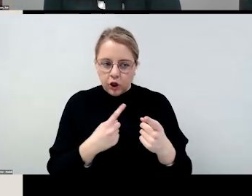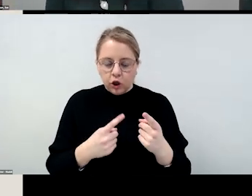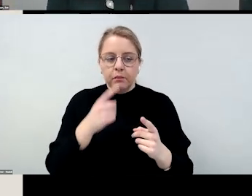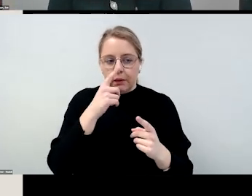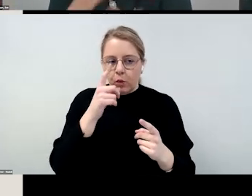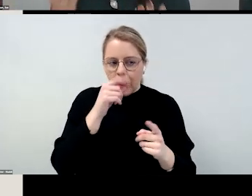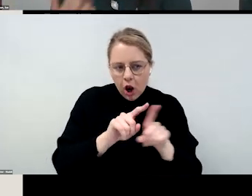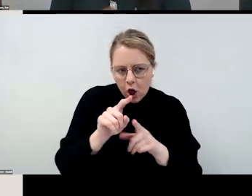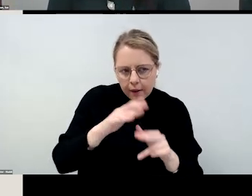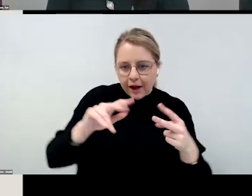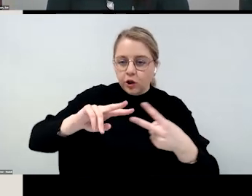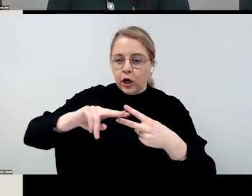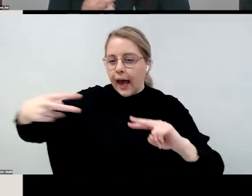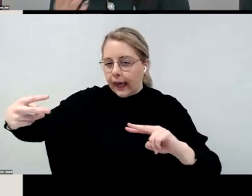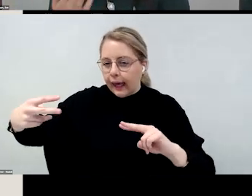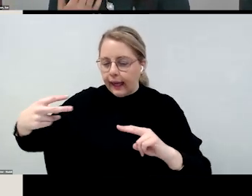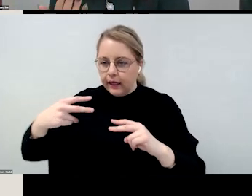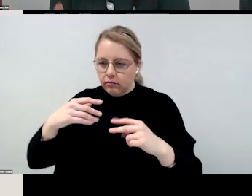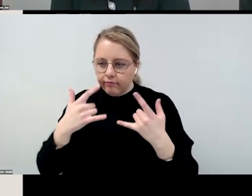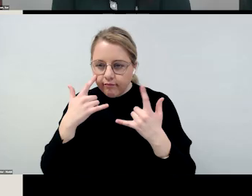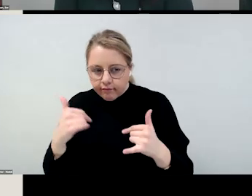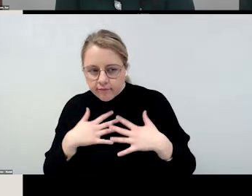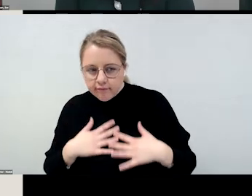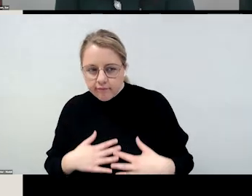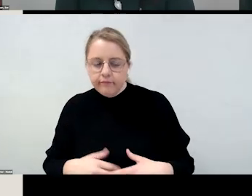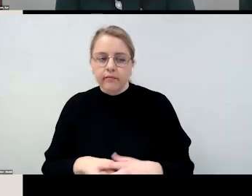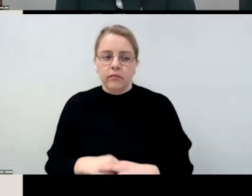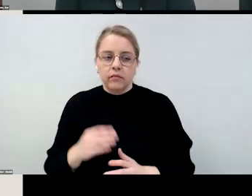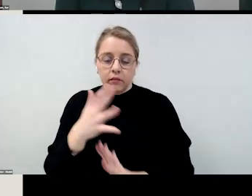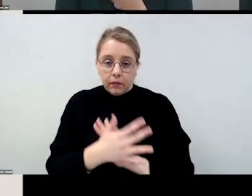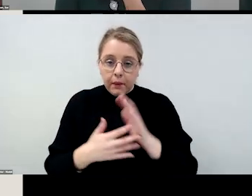why they might want to pursue that and what that might look like in a way that's trauma informed.